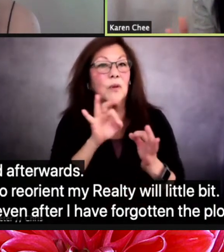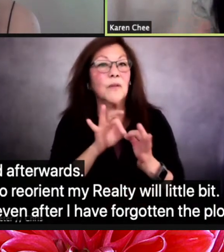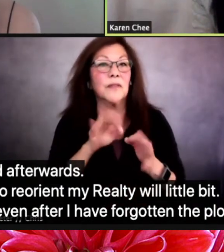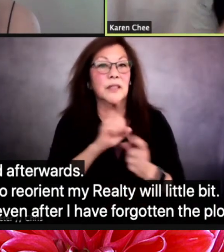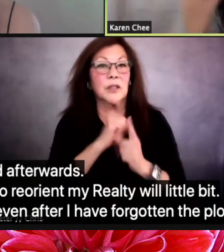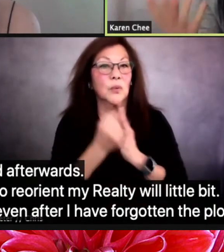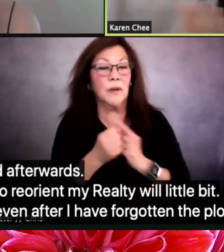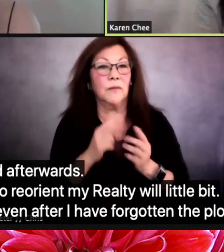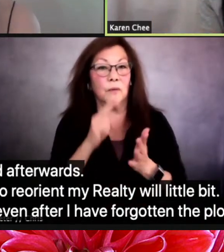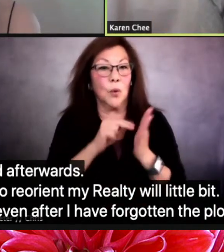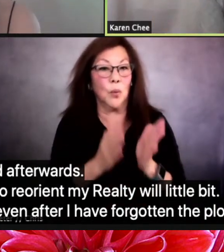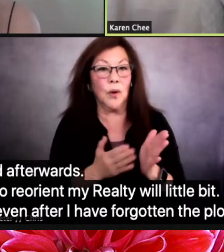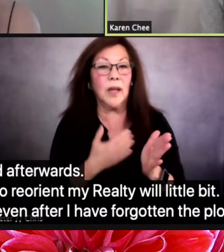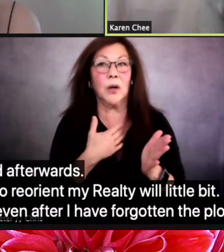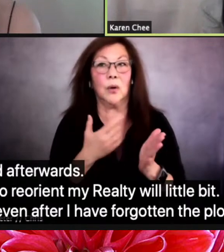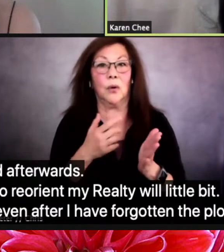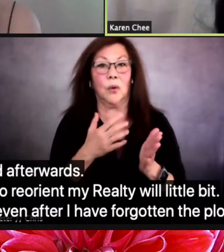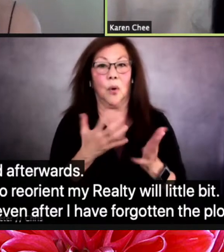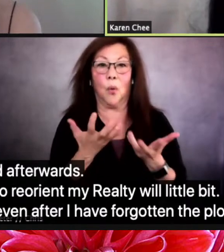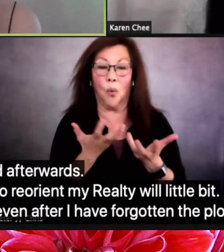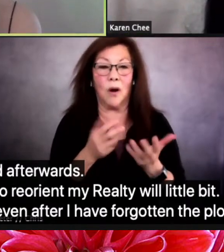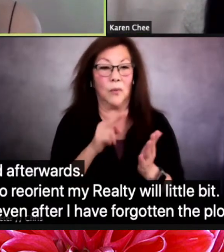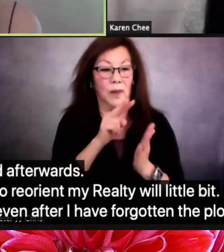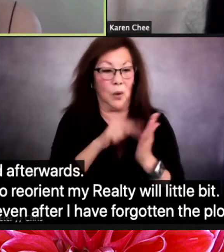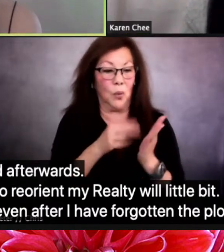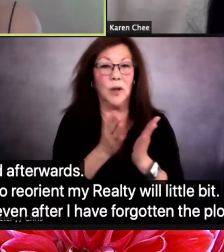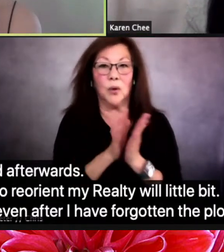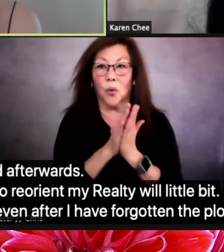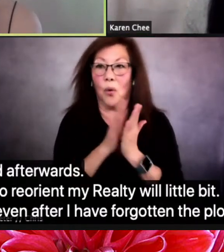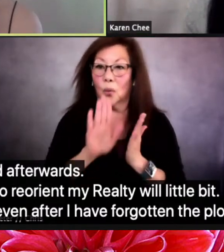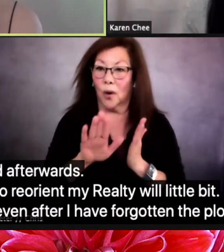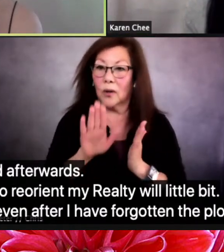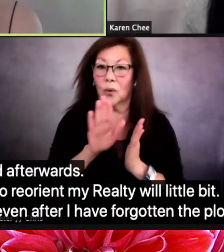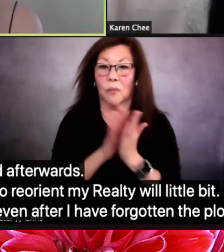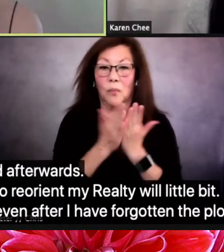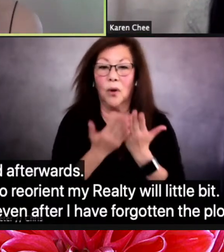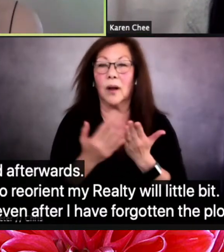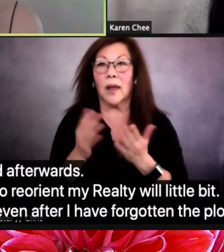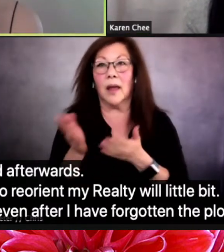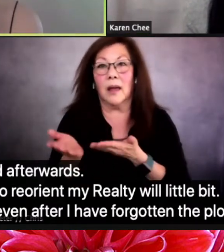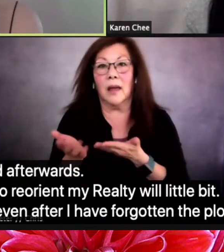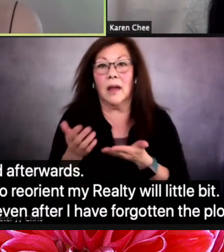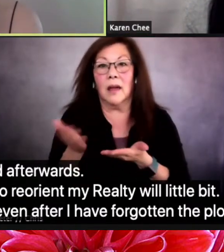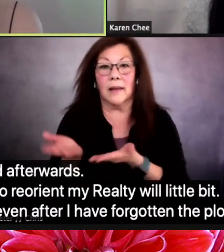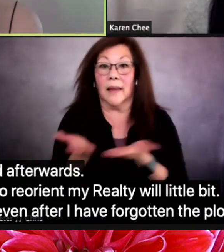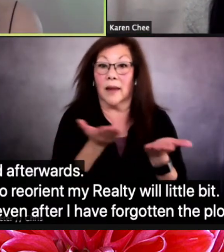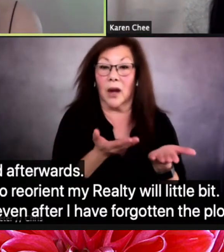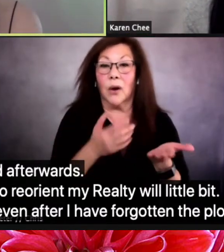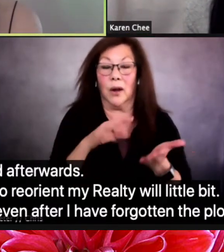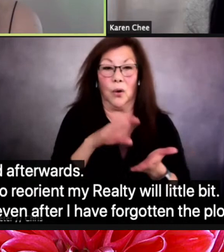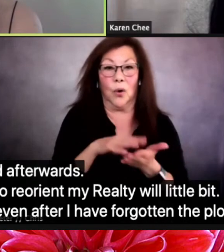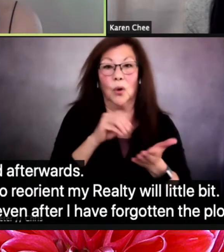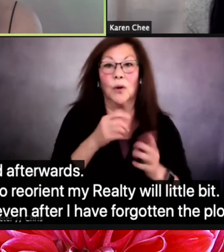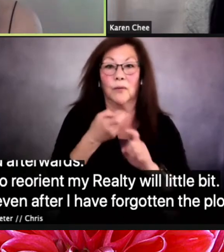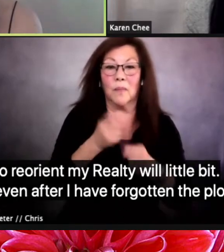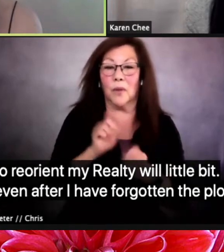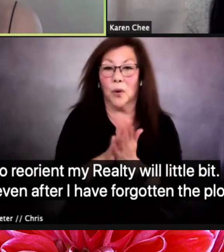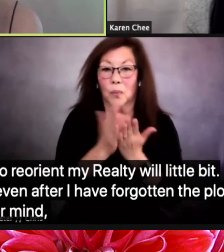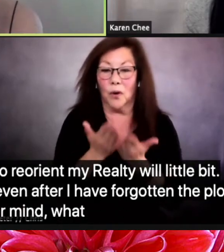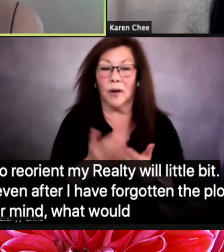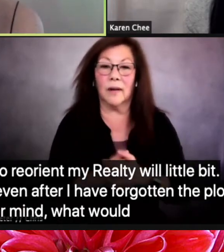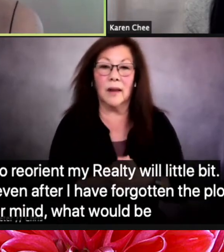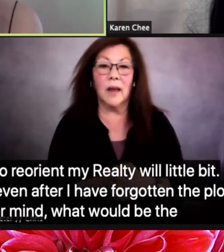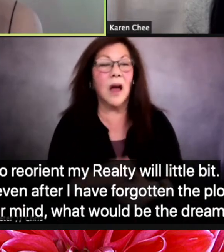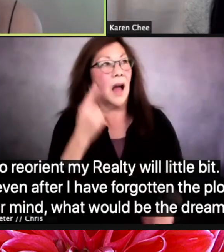away from your book or to carry with them afterwards? Hmm. I think one is just, I mean,